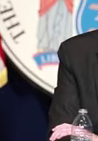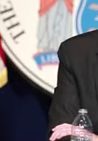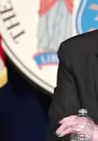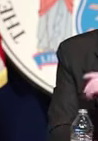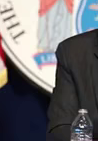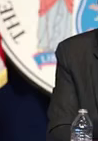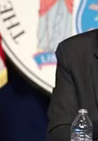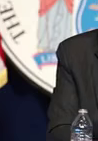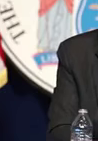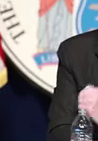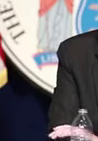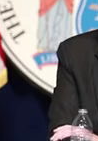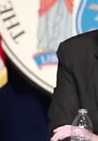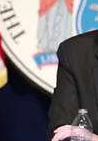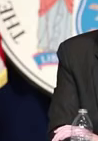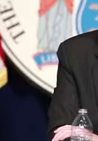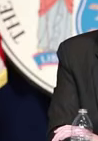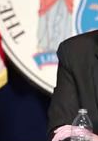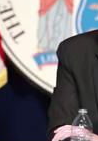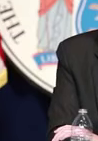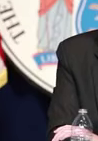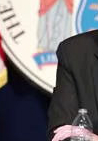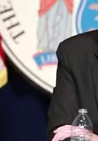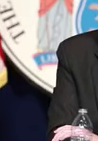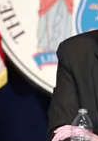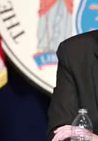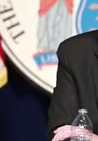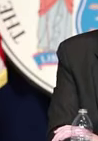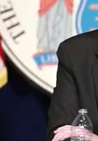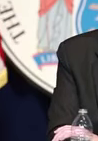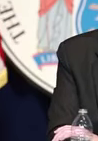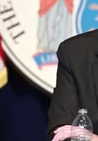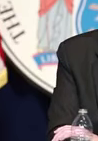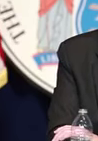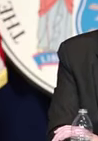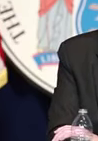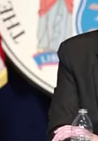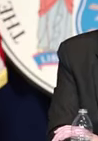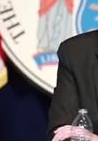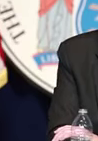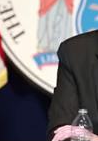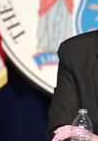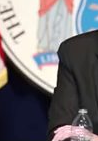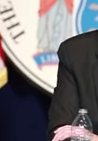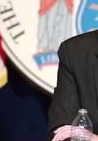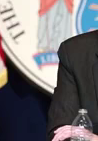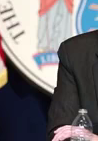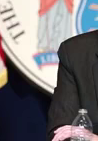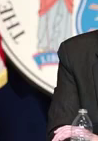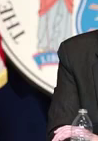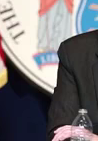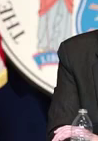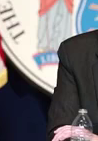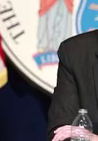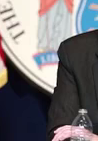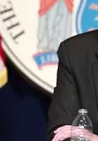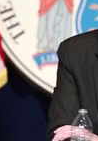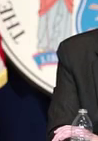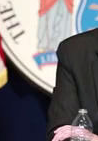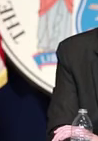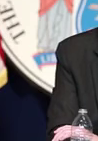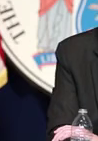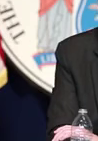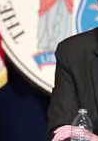There's Gavin on the left, you can see him. He's using his personal 3D printer to create respirators and face shields that he